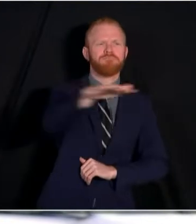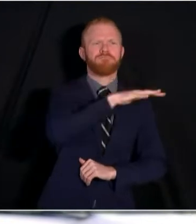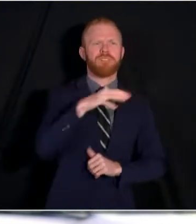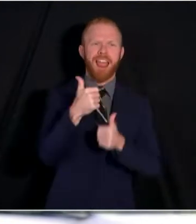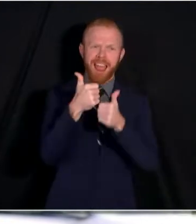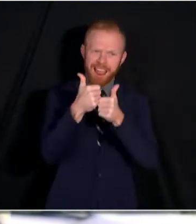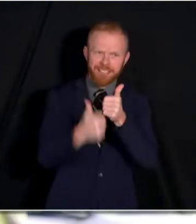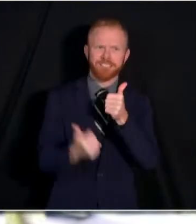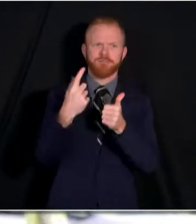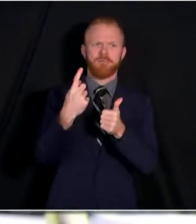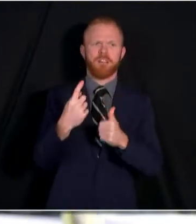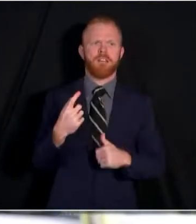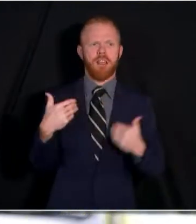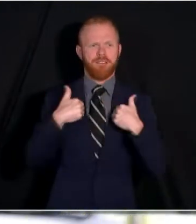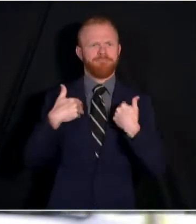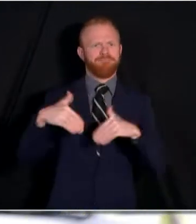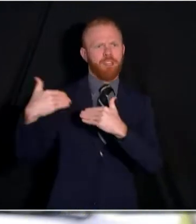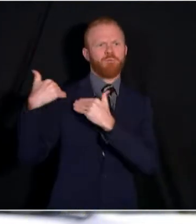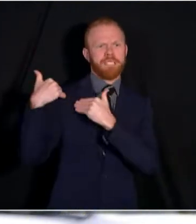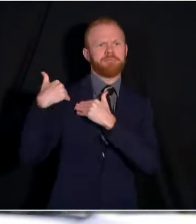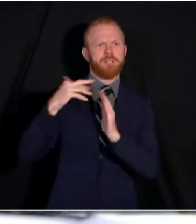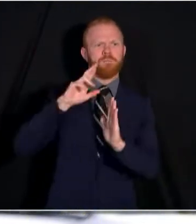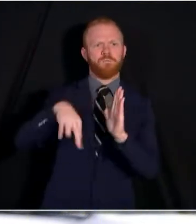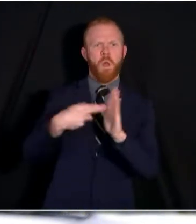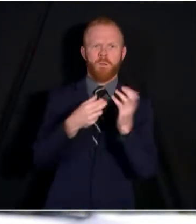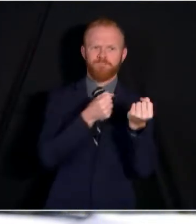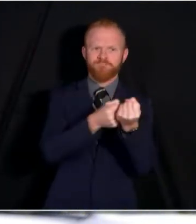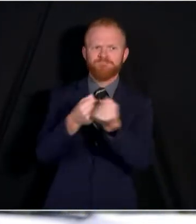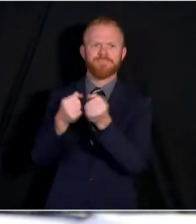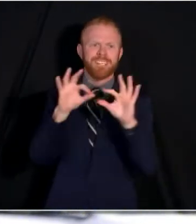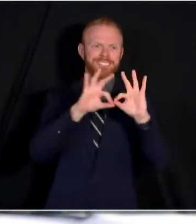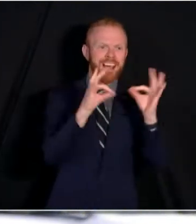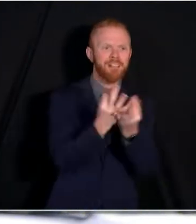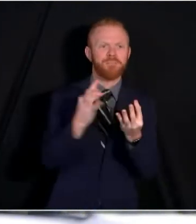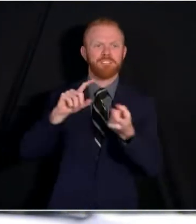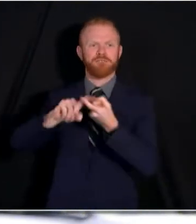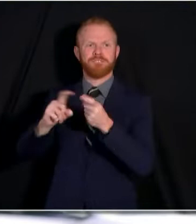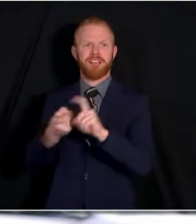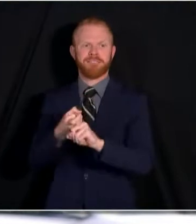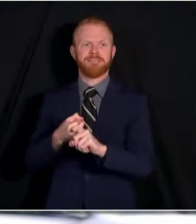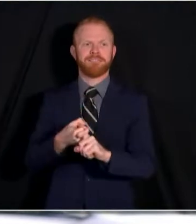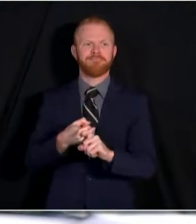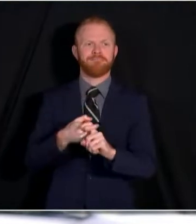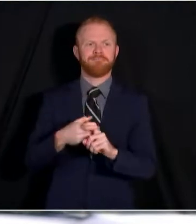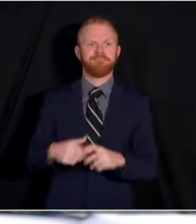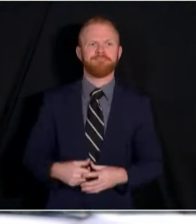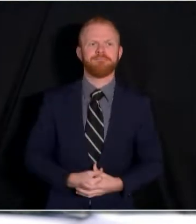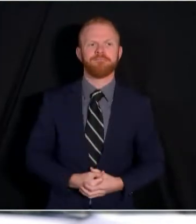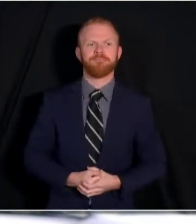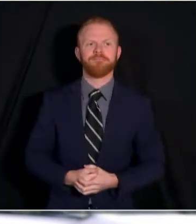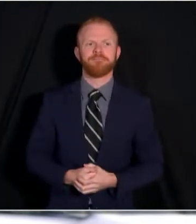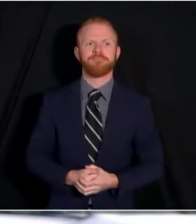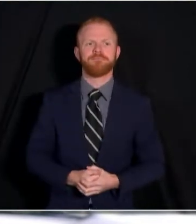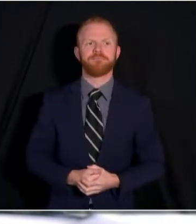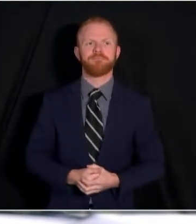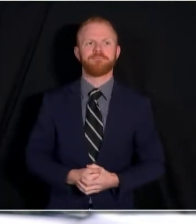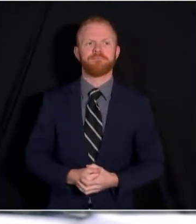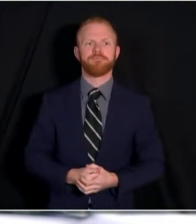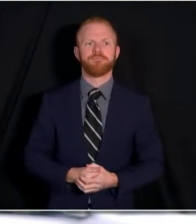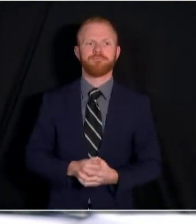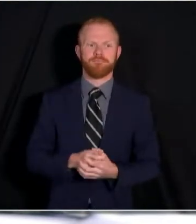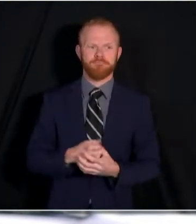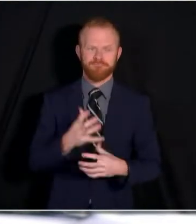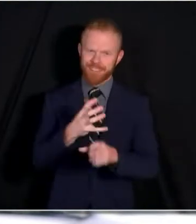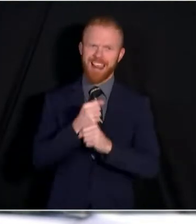to support. Families and friends have a role to support vaccinating. Get them